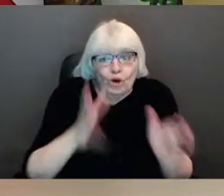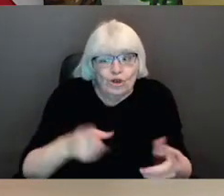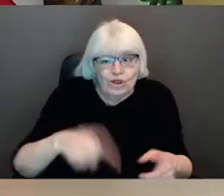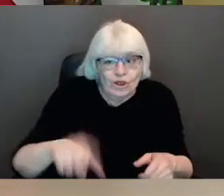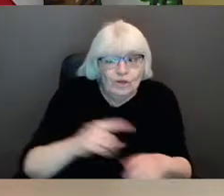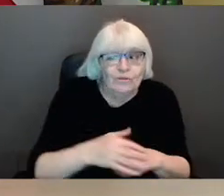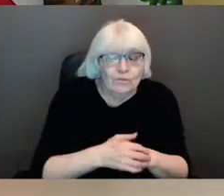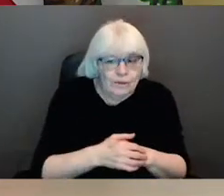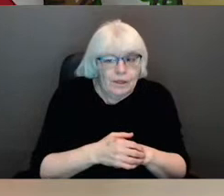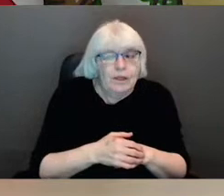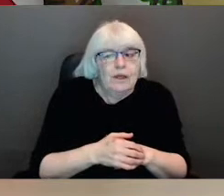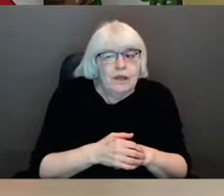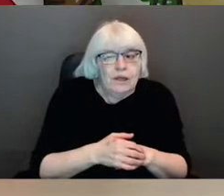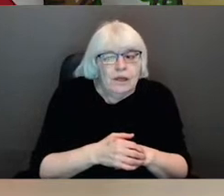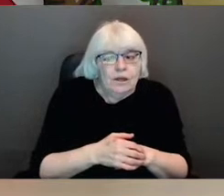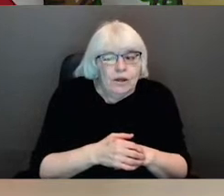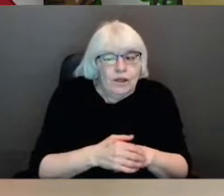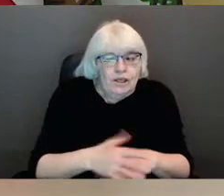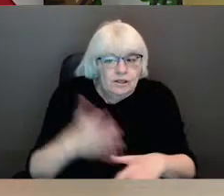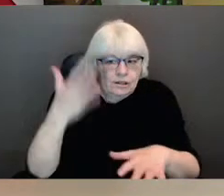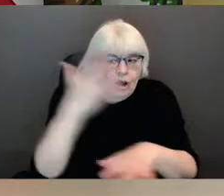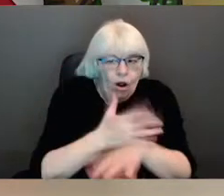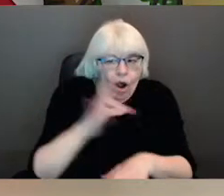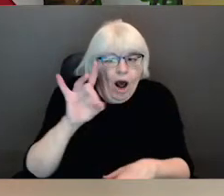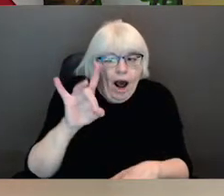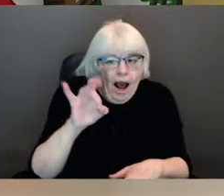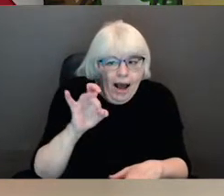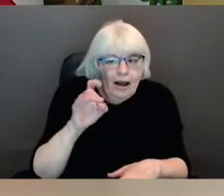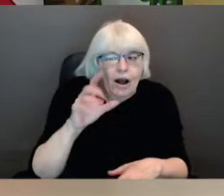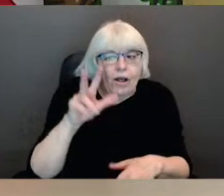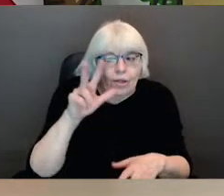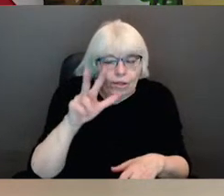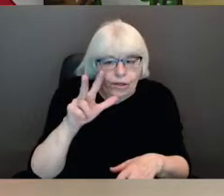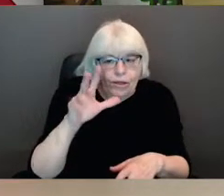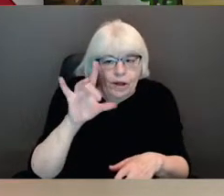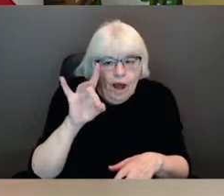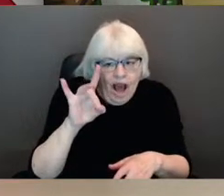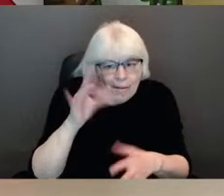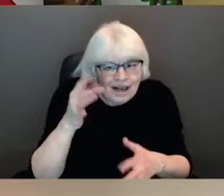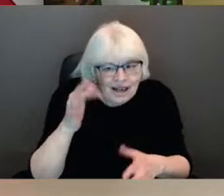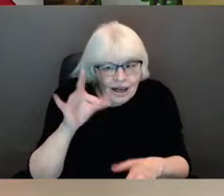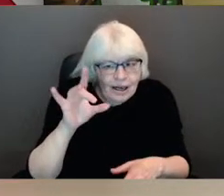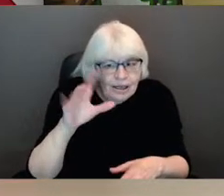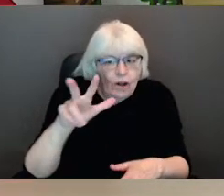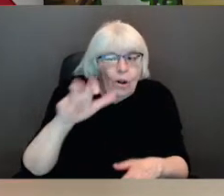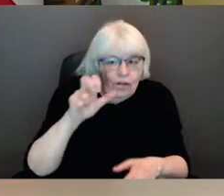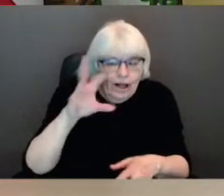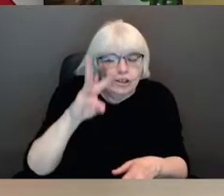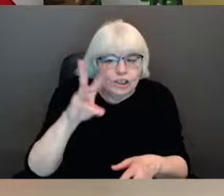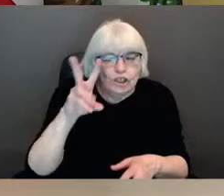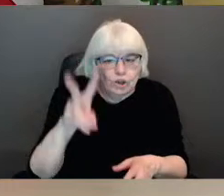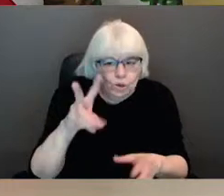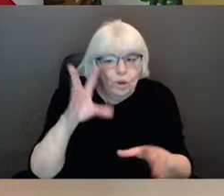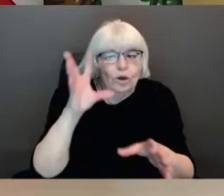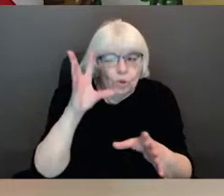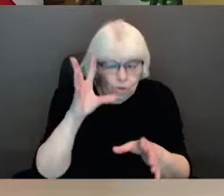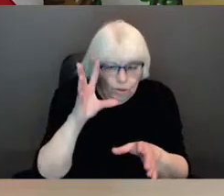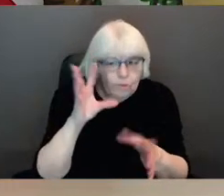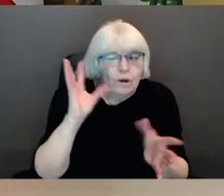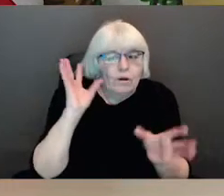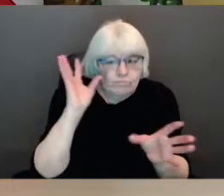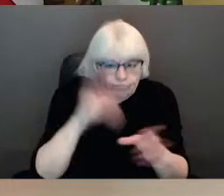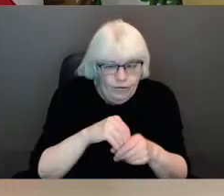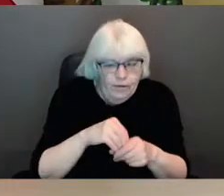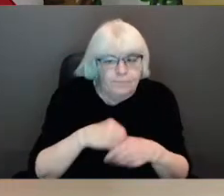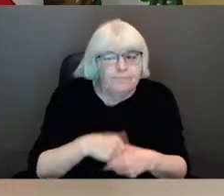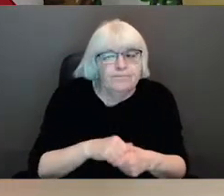of COVID-19 to report, bringing our total active cases to 2,225, and there were